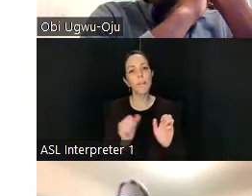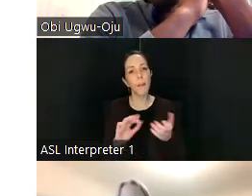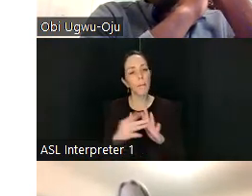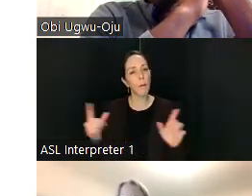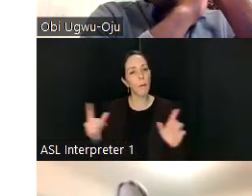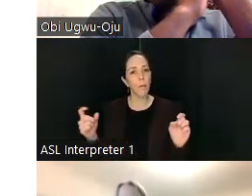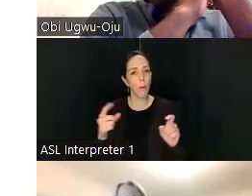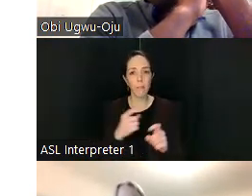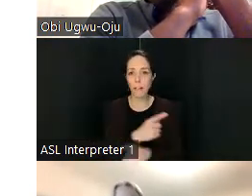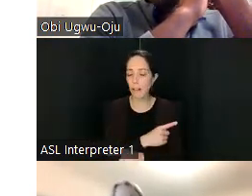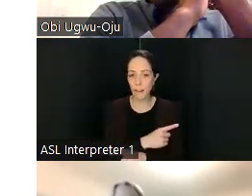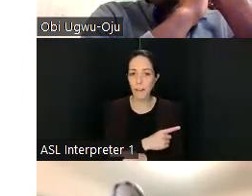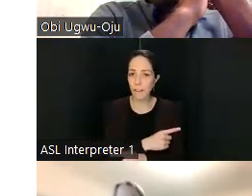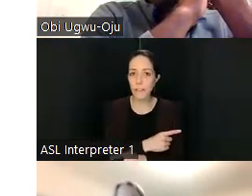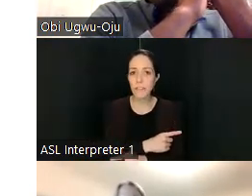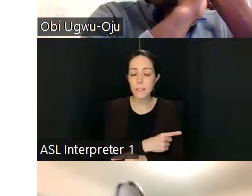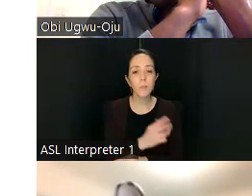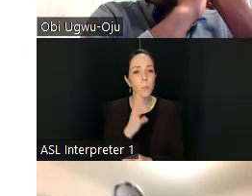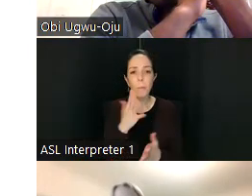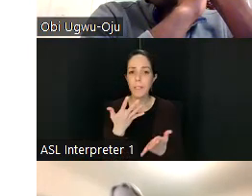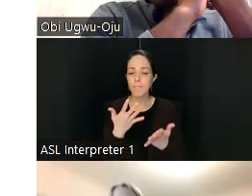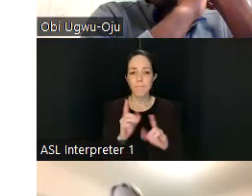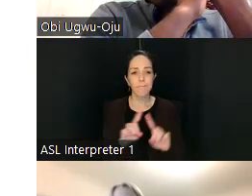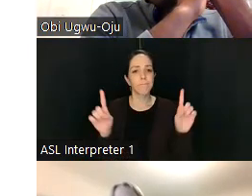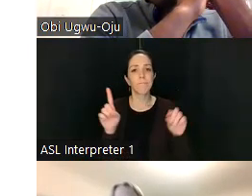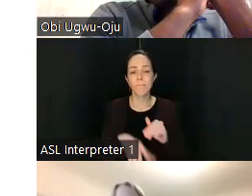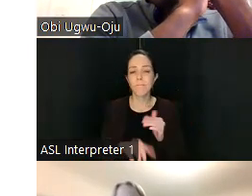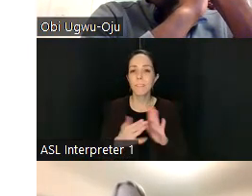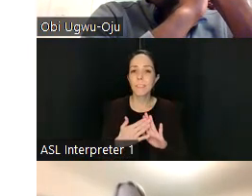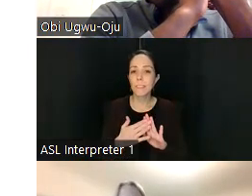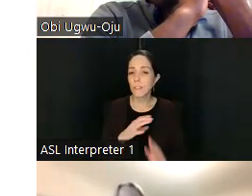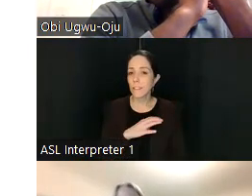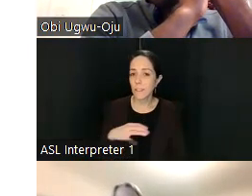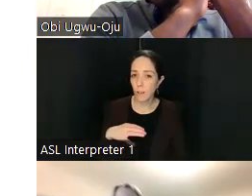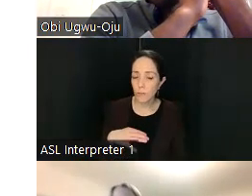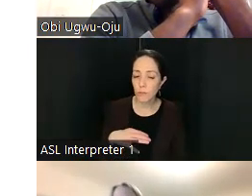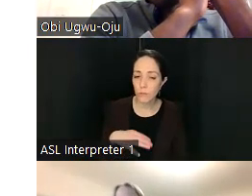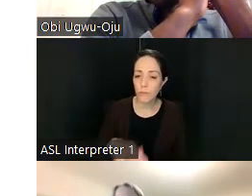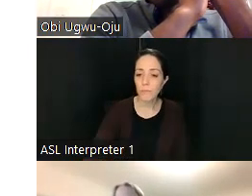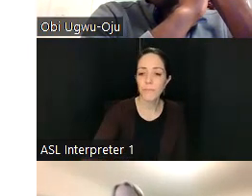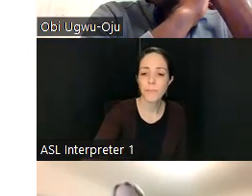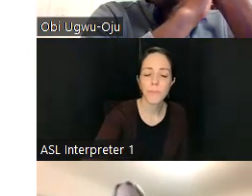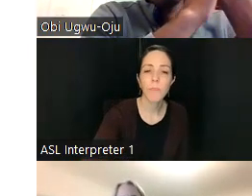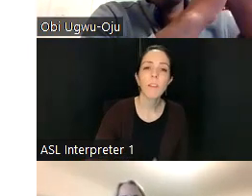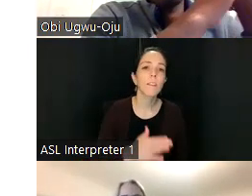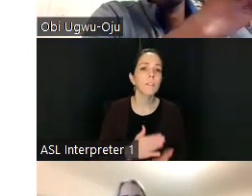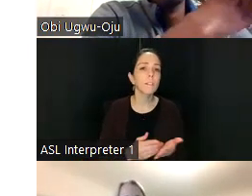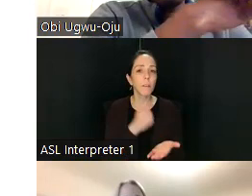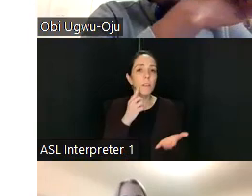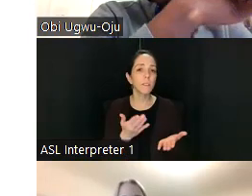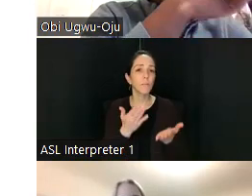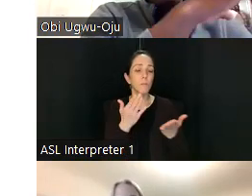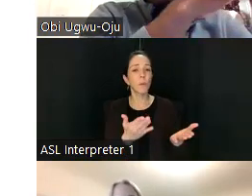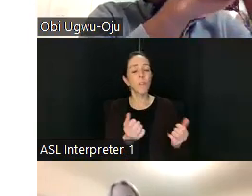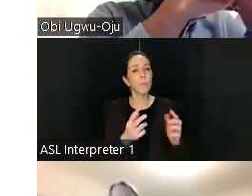way beyond the scope of the city council even to control, when you know, some of these proposals would be very involved